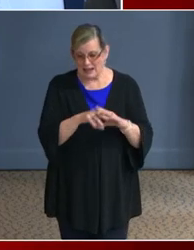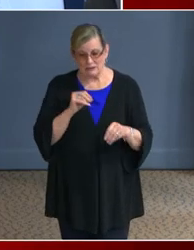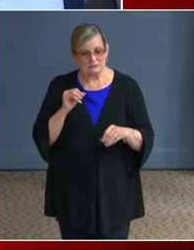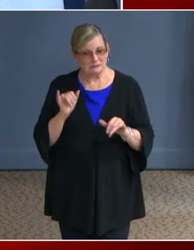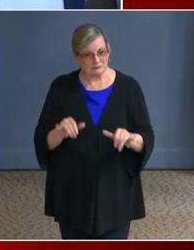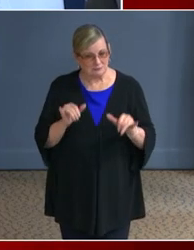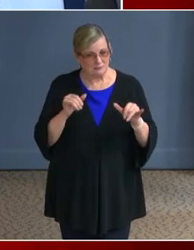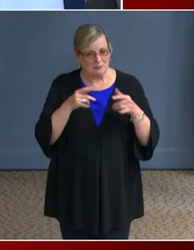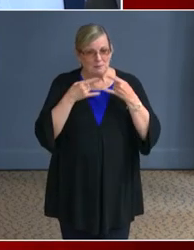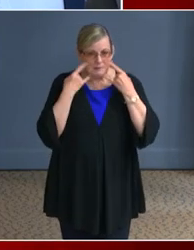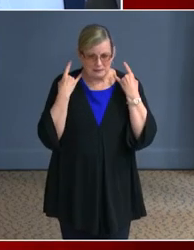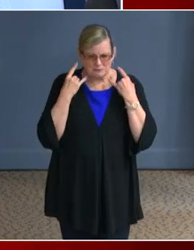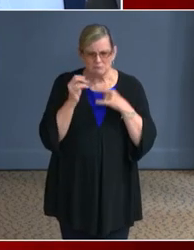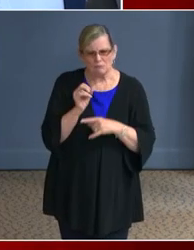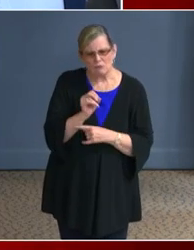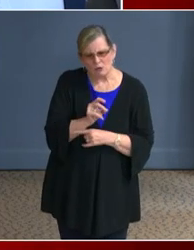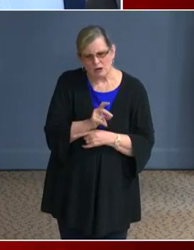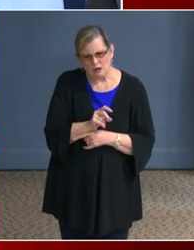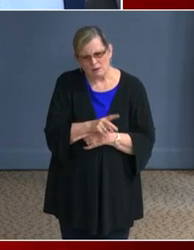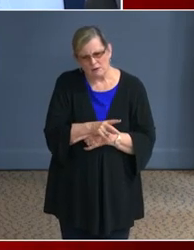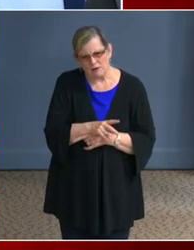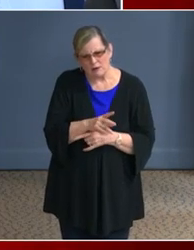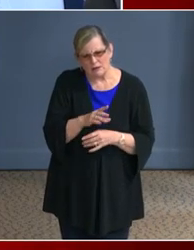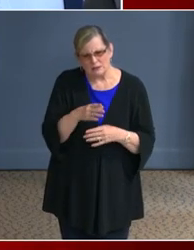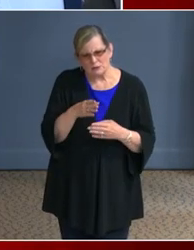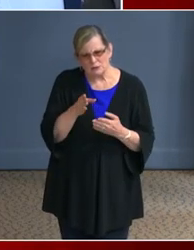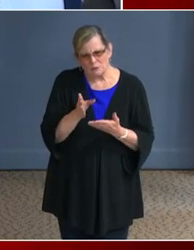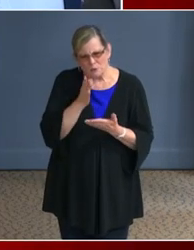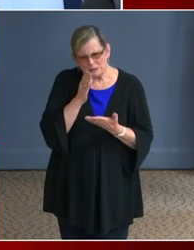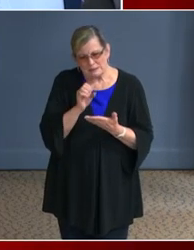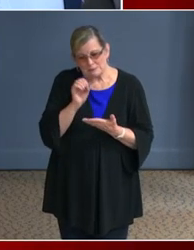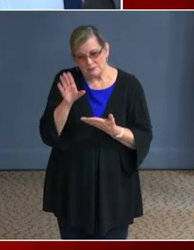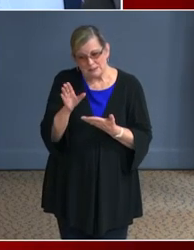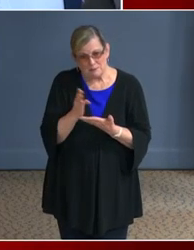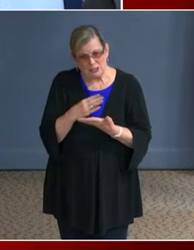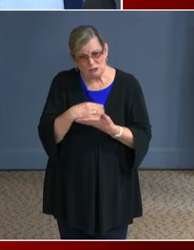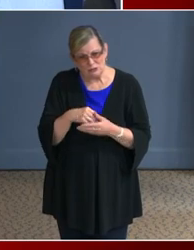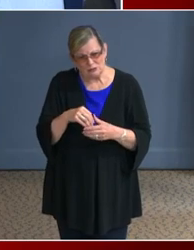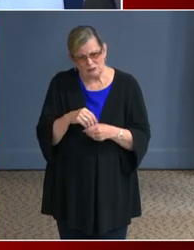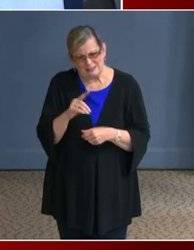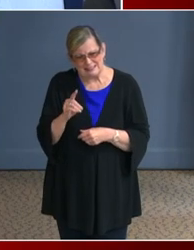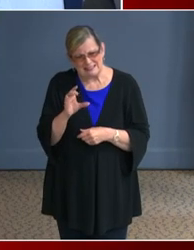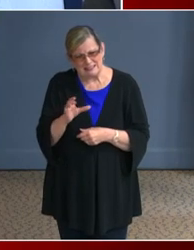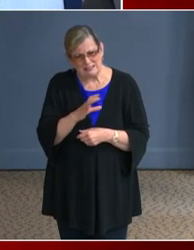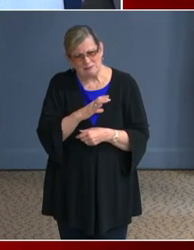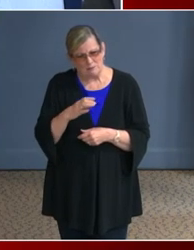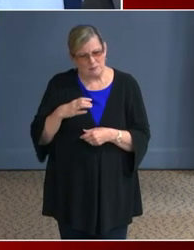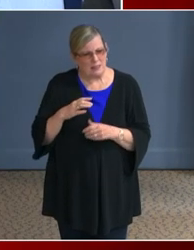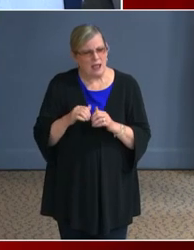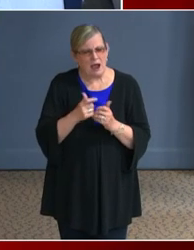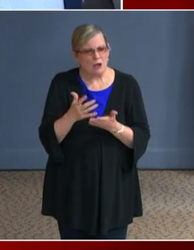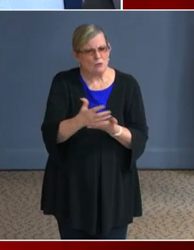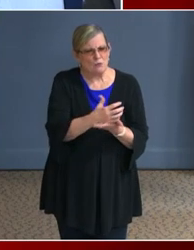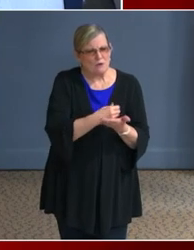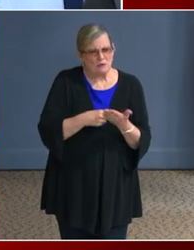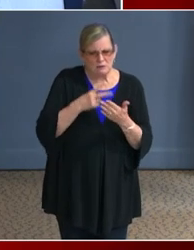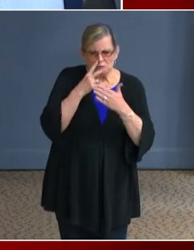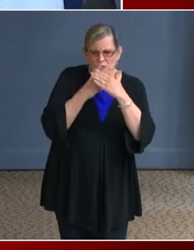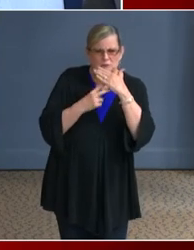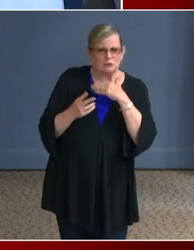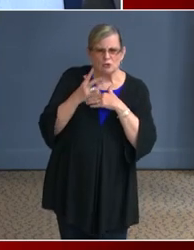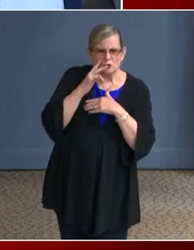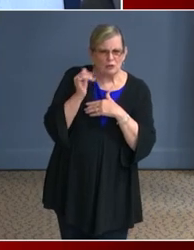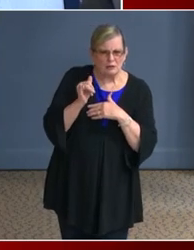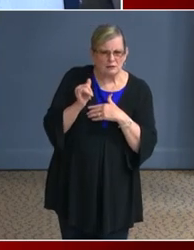second, I know you're submitting your budget soon to the council. How does the revenue estimate change your outlook for the